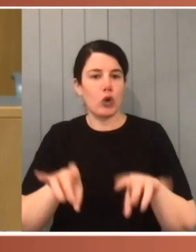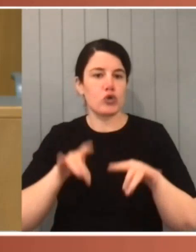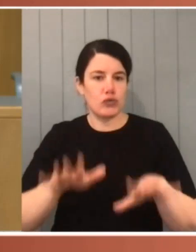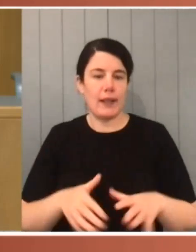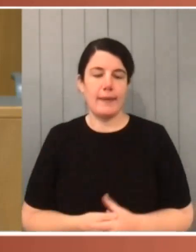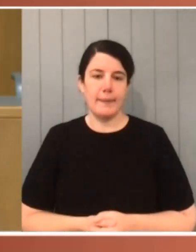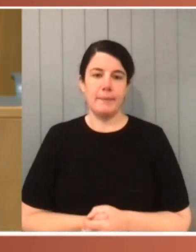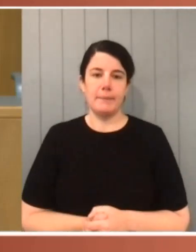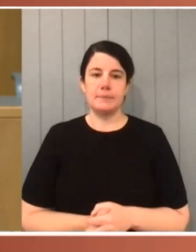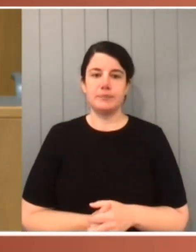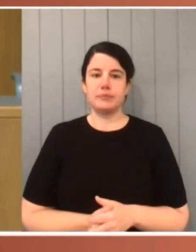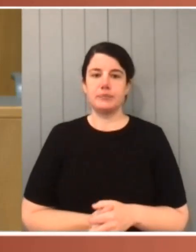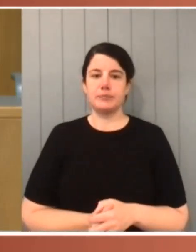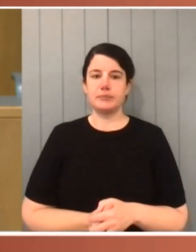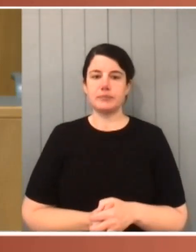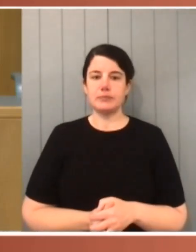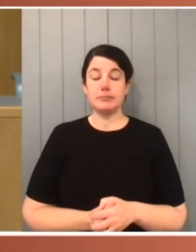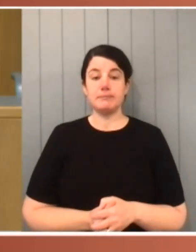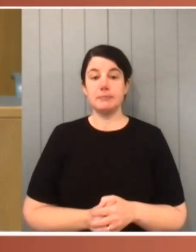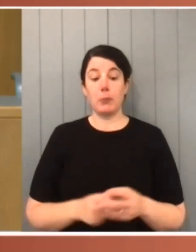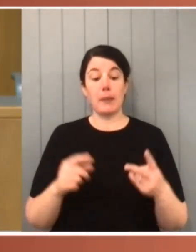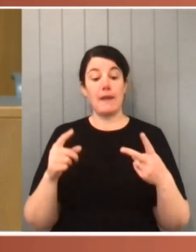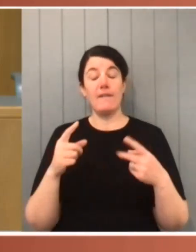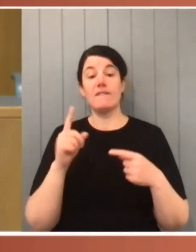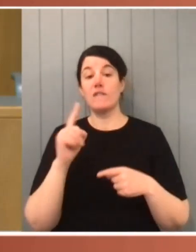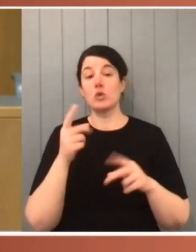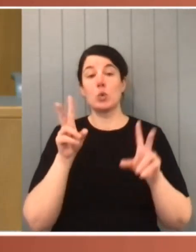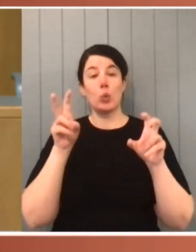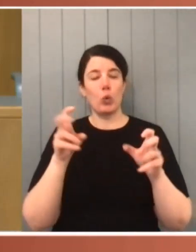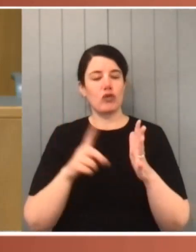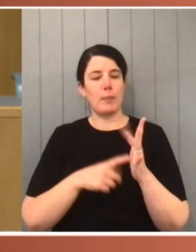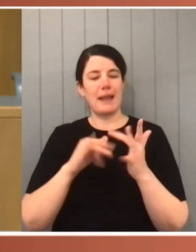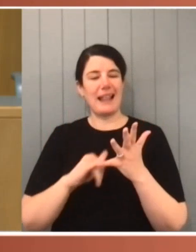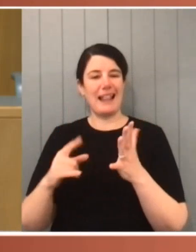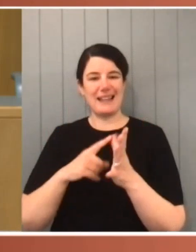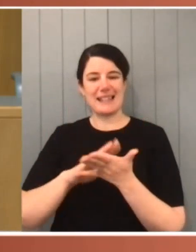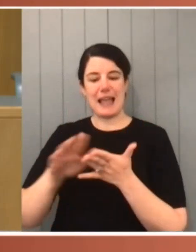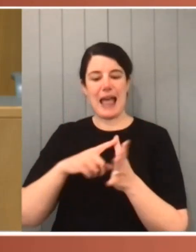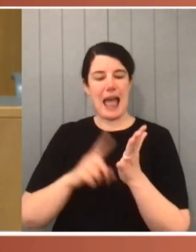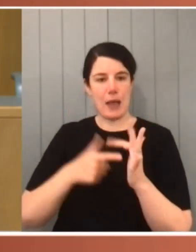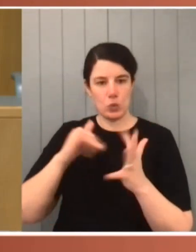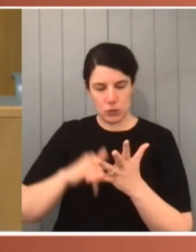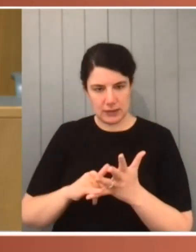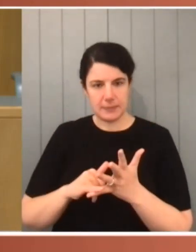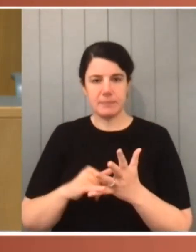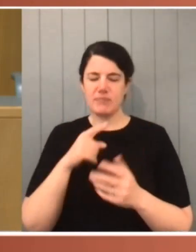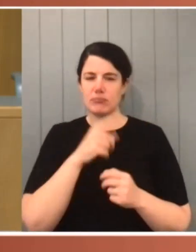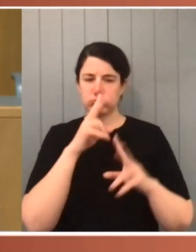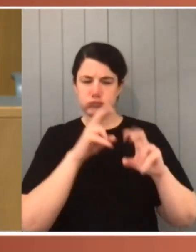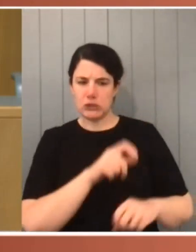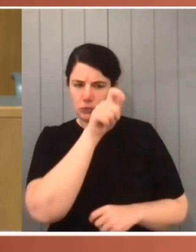means. The first is a quote from Lisa Hill, an important scholar of compulsory voting. According to